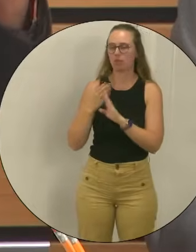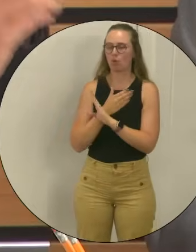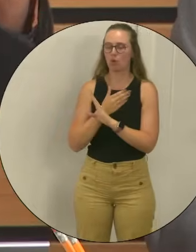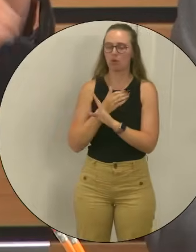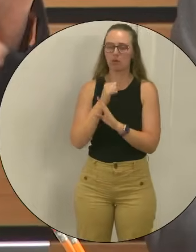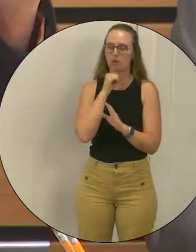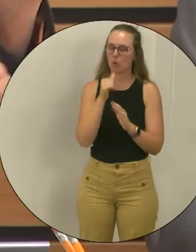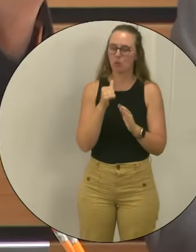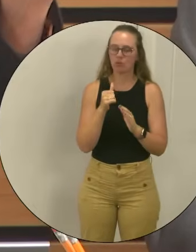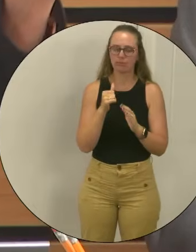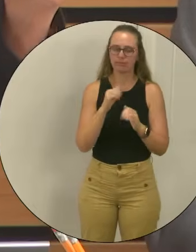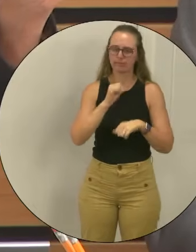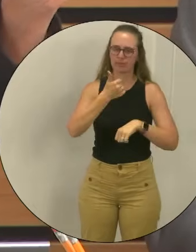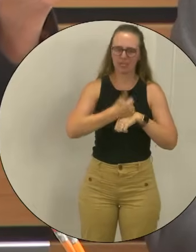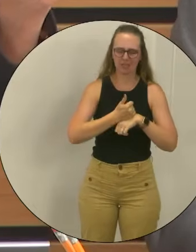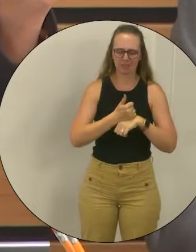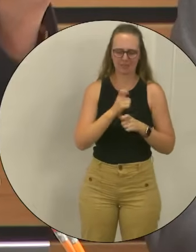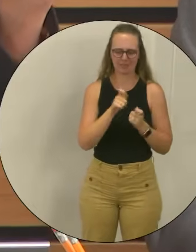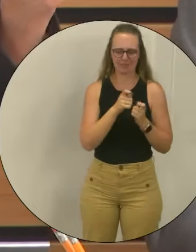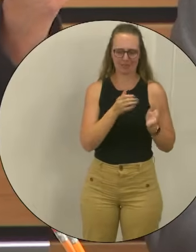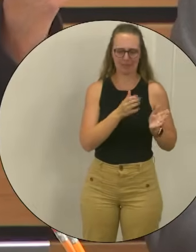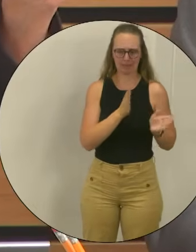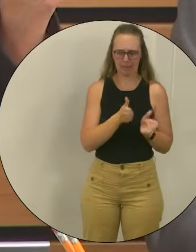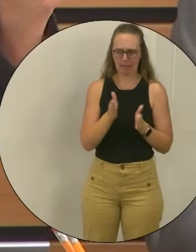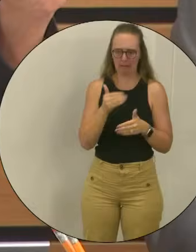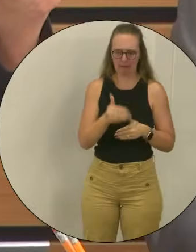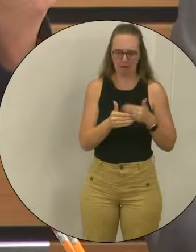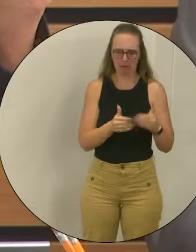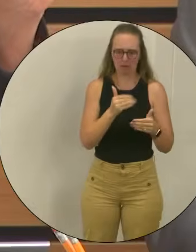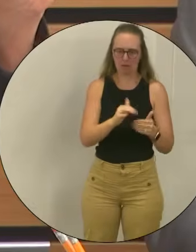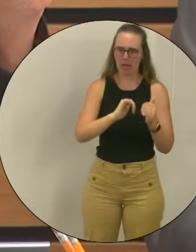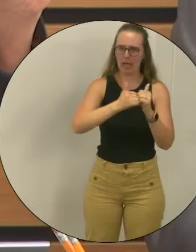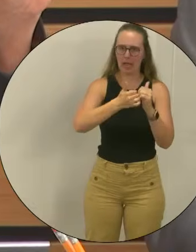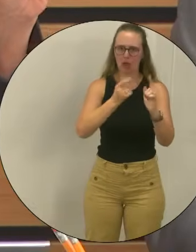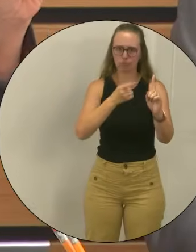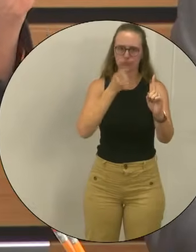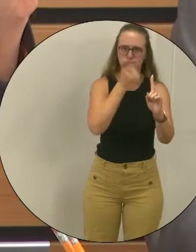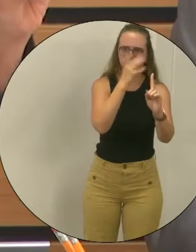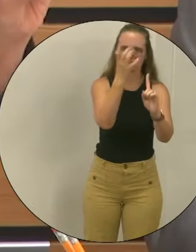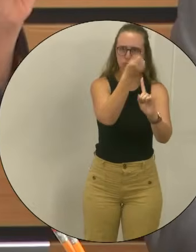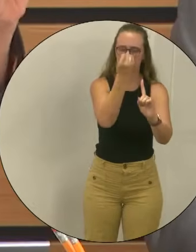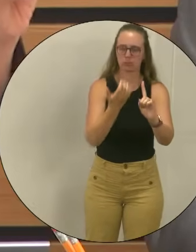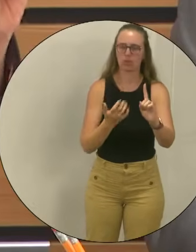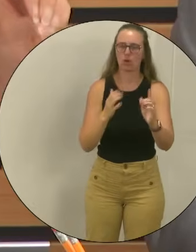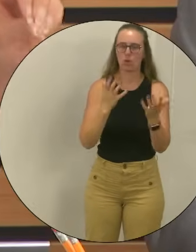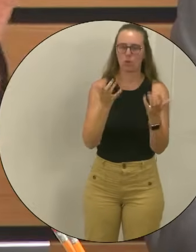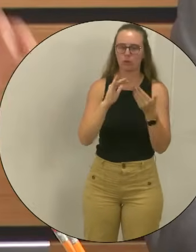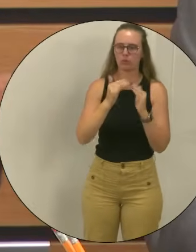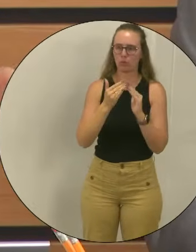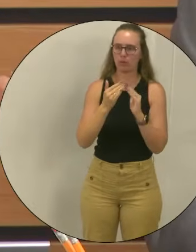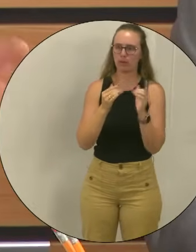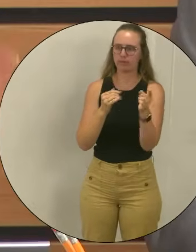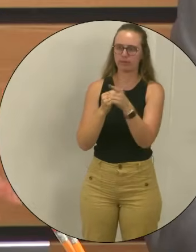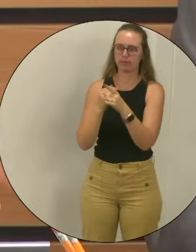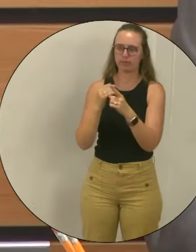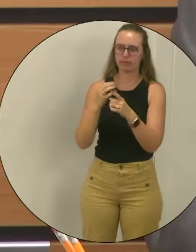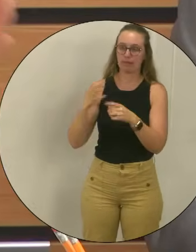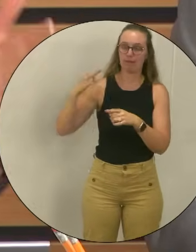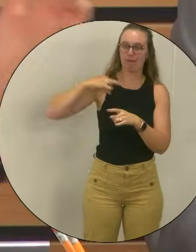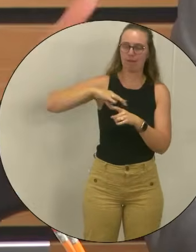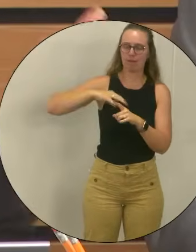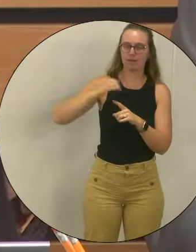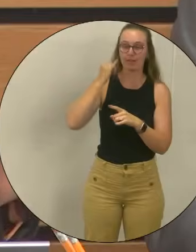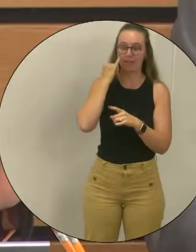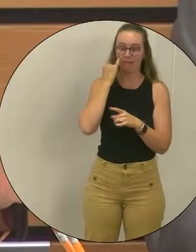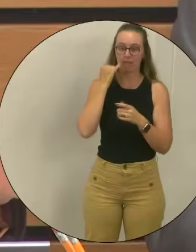they don't build out the specificity of what the entire community of Nevada gains